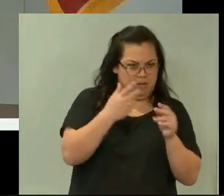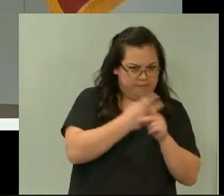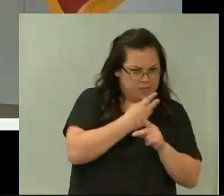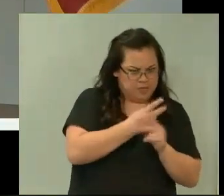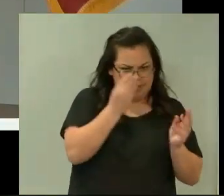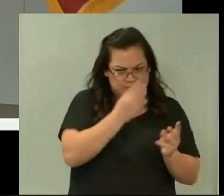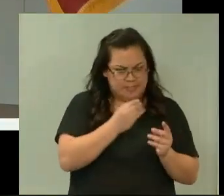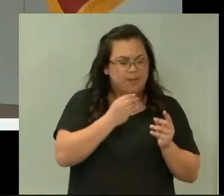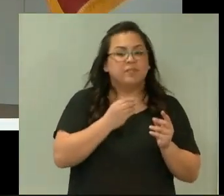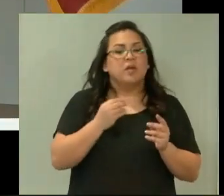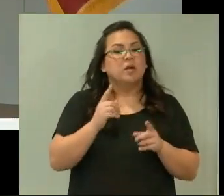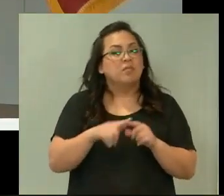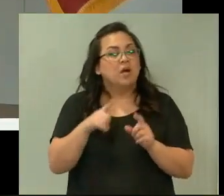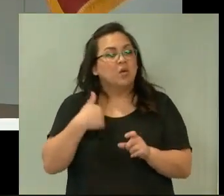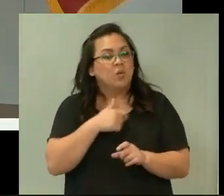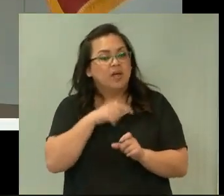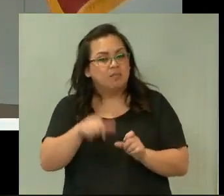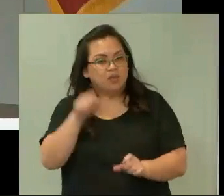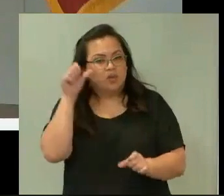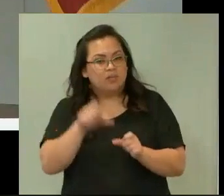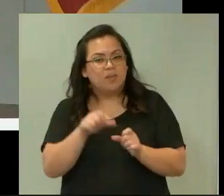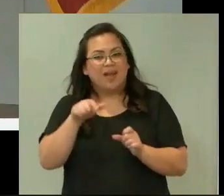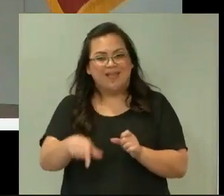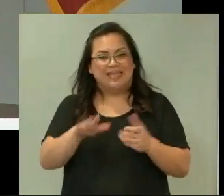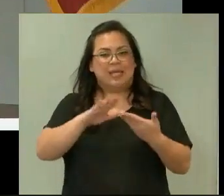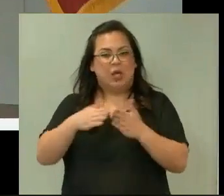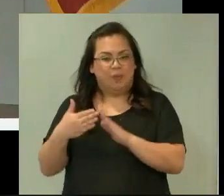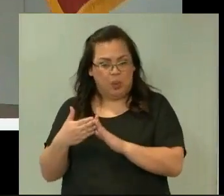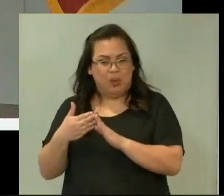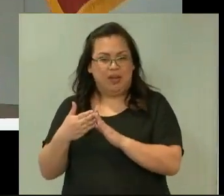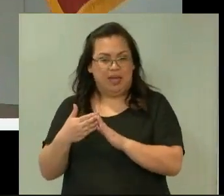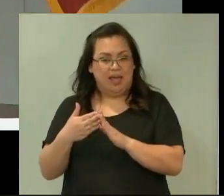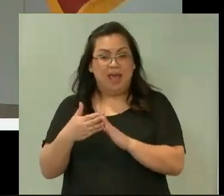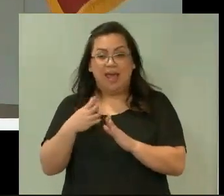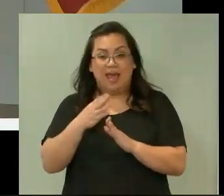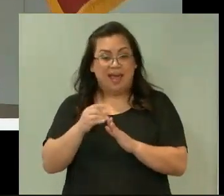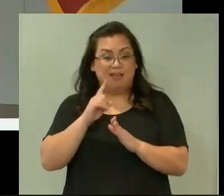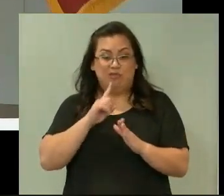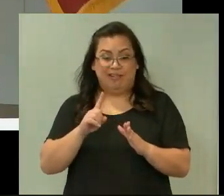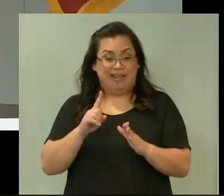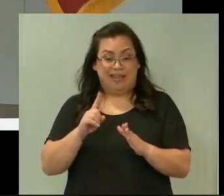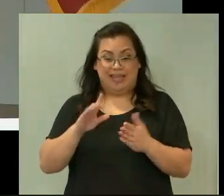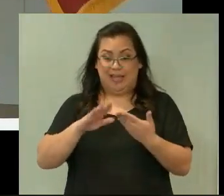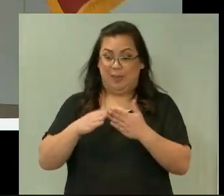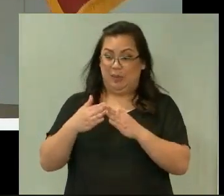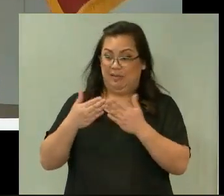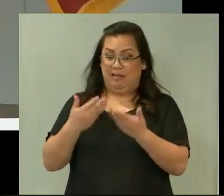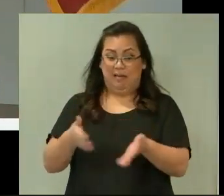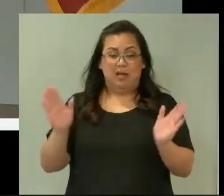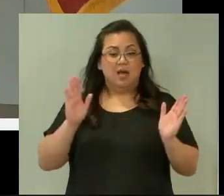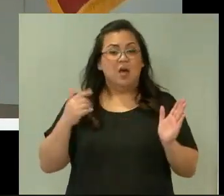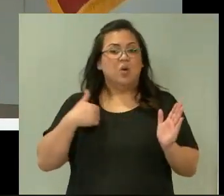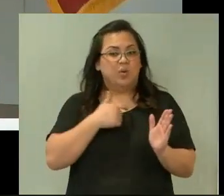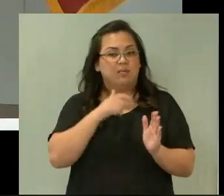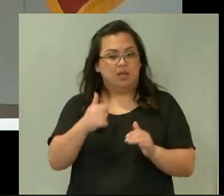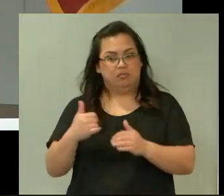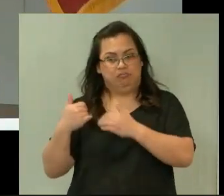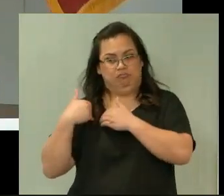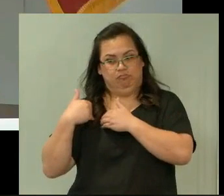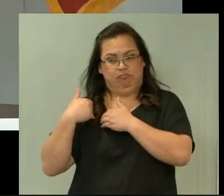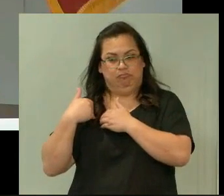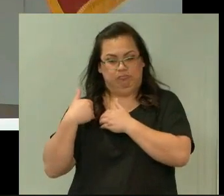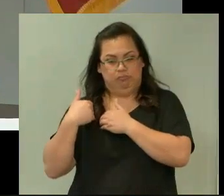we all need to be reminded that this is a community event and that we all in the community have to take responsibility